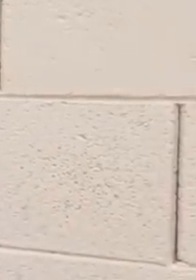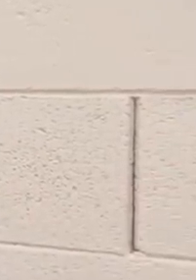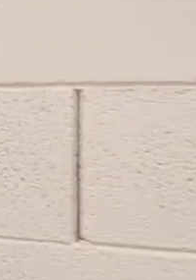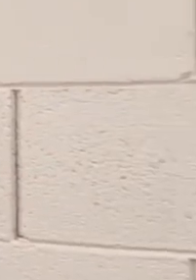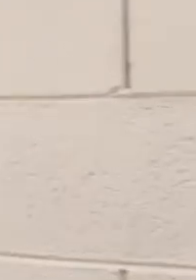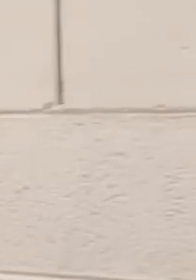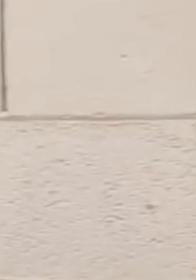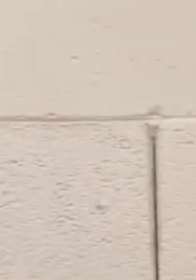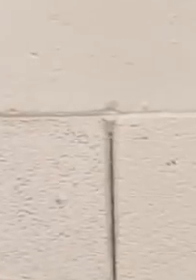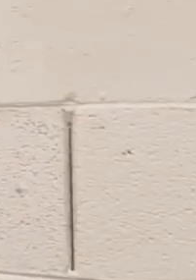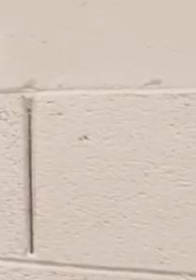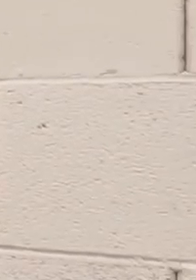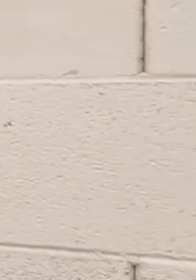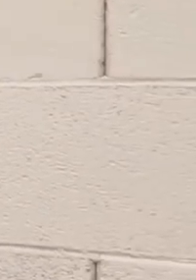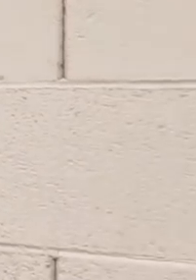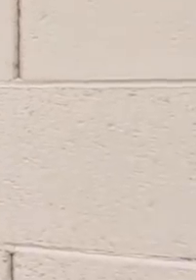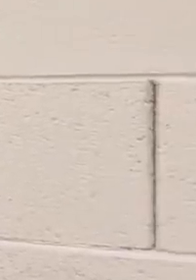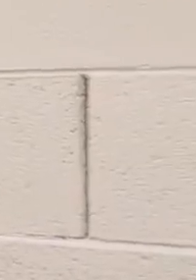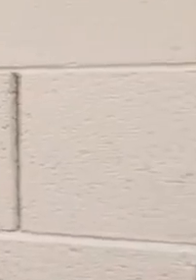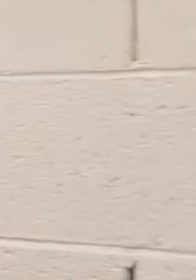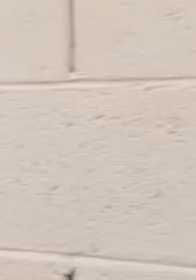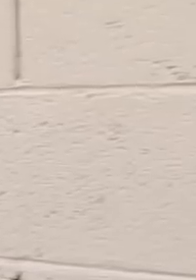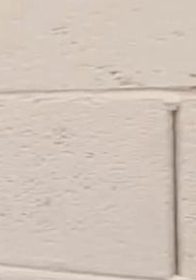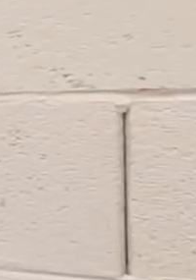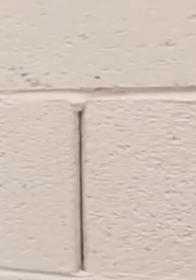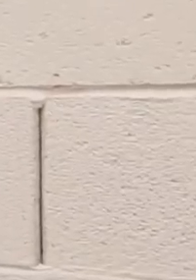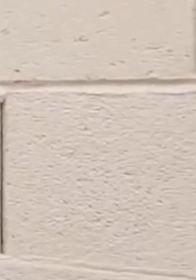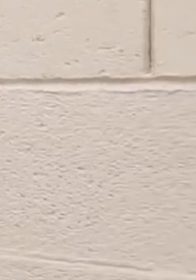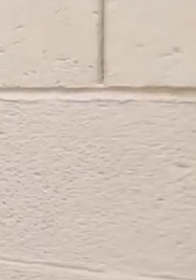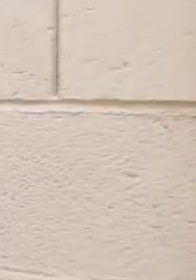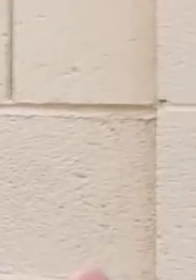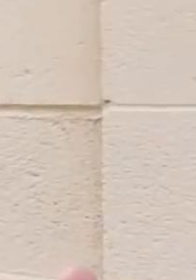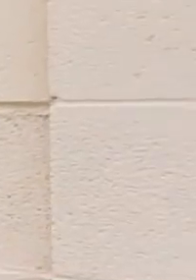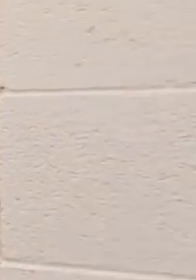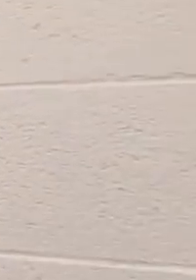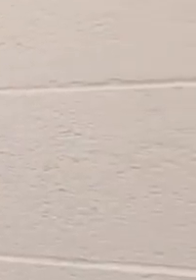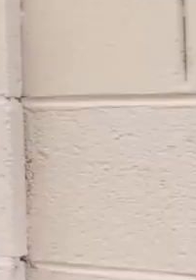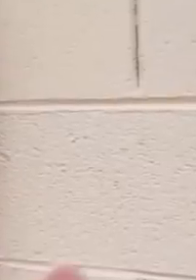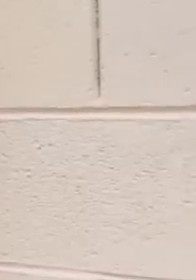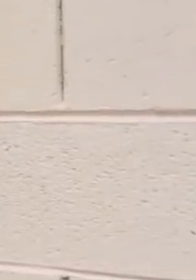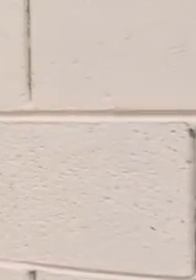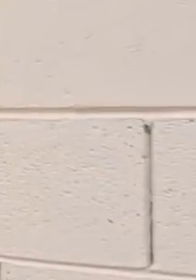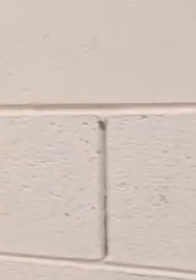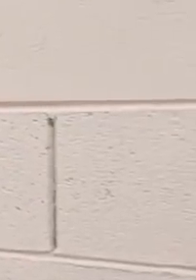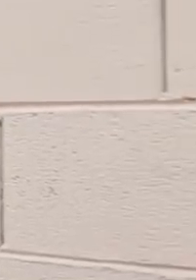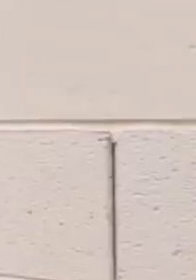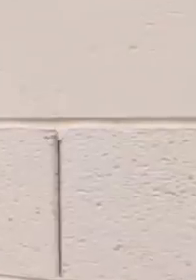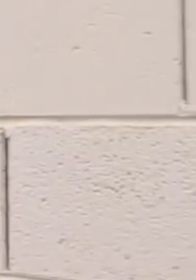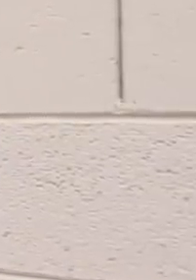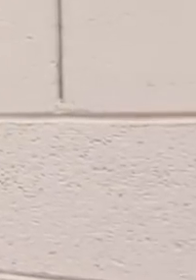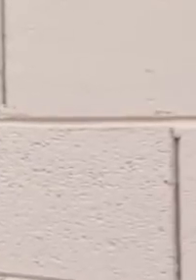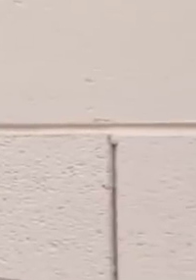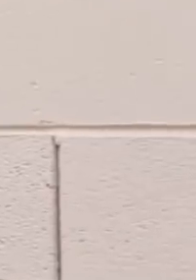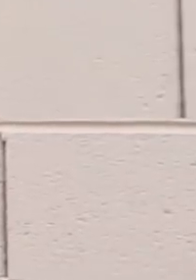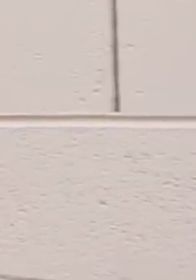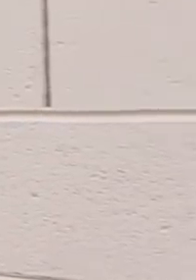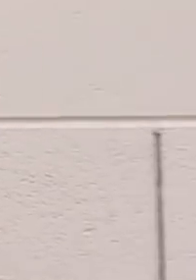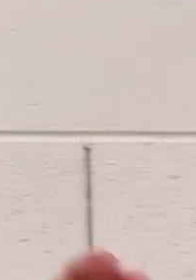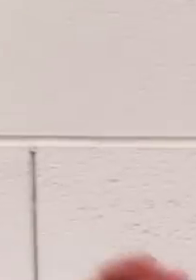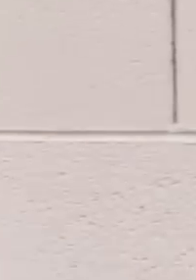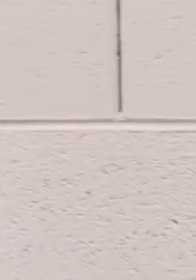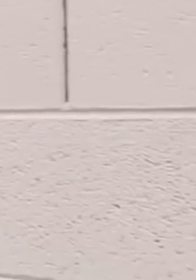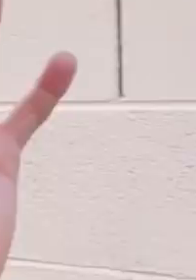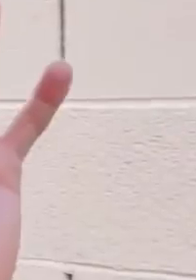hope you enjoy it. My name is Kvon. I'm going on tour all over the nation. If you want me for a private event, a country club show, a backyard